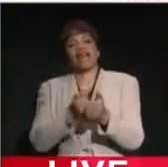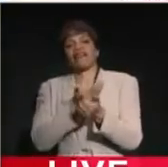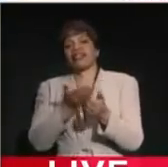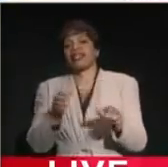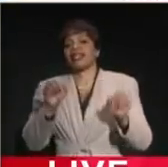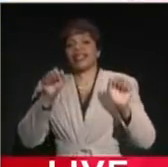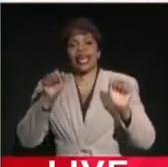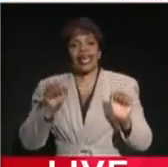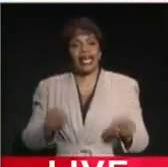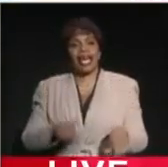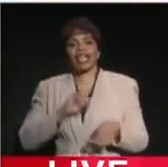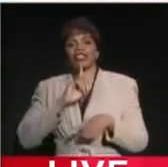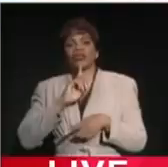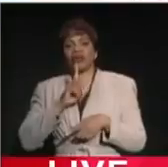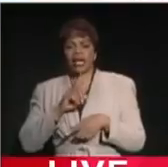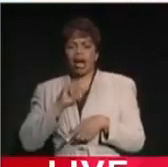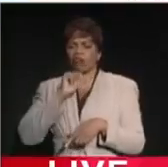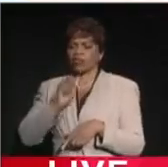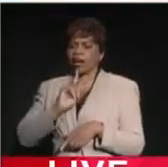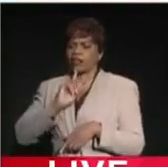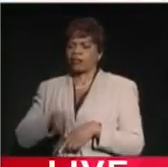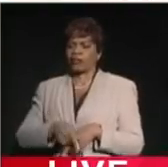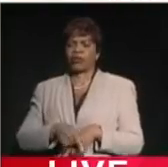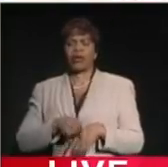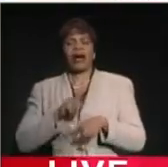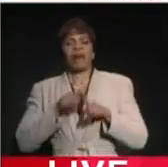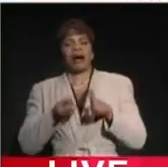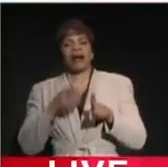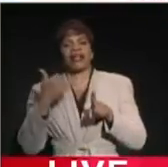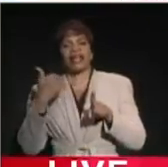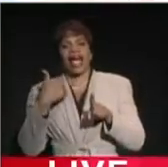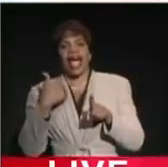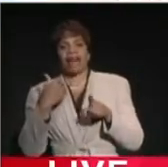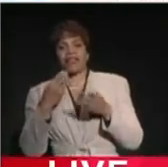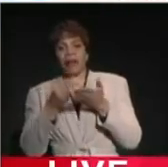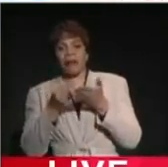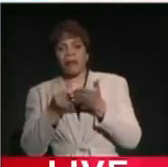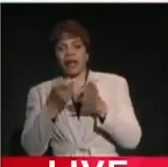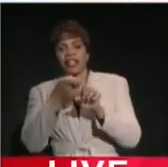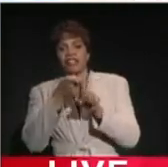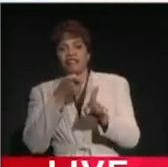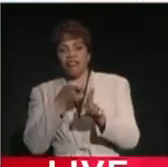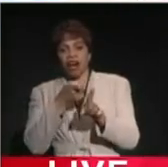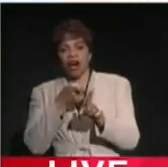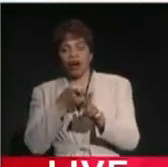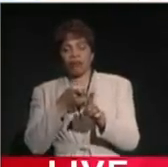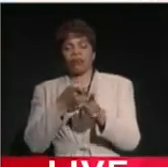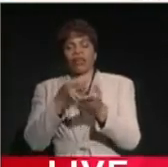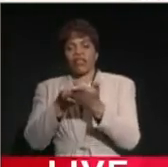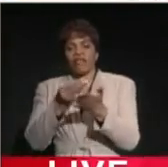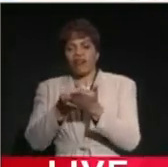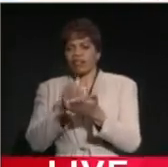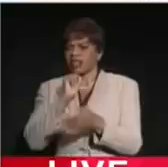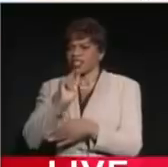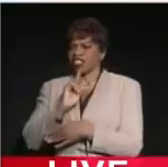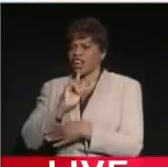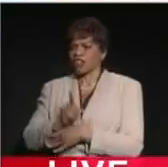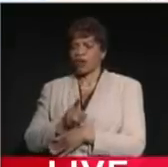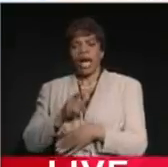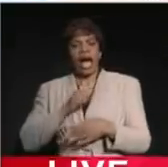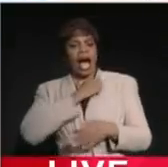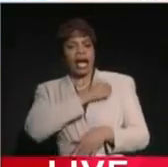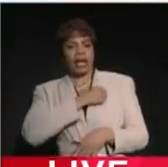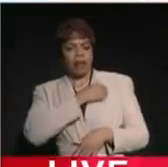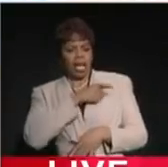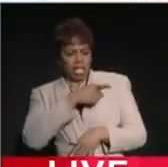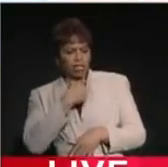can down the road through That's the courts. That's not true. They have taken money out of dedicated funds. That's not true. They have not done, well, I apologize, you'll have